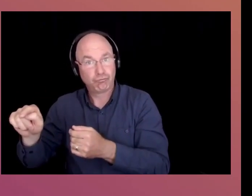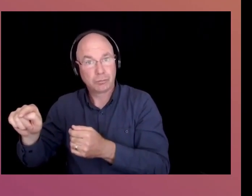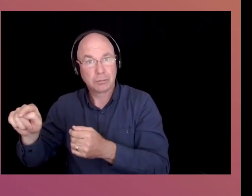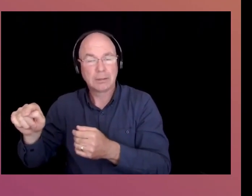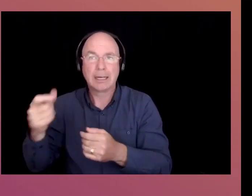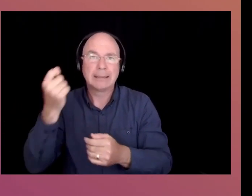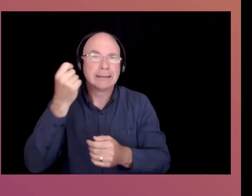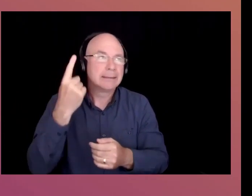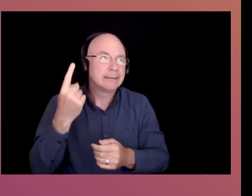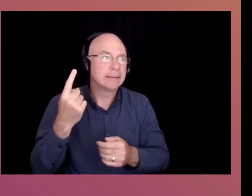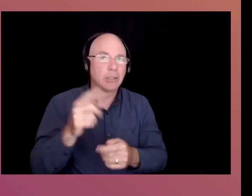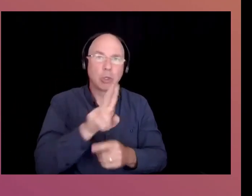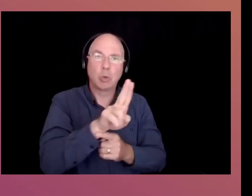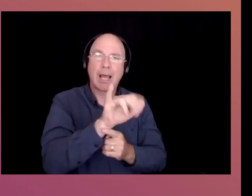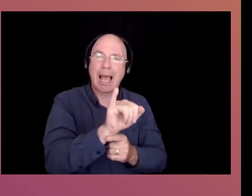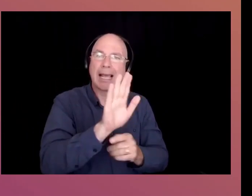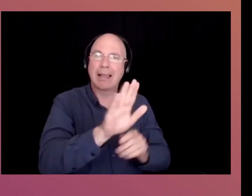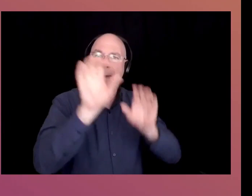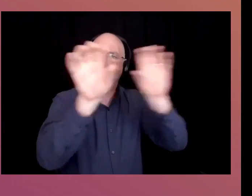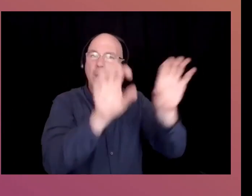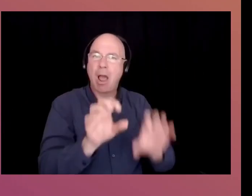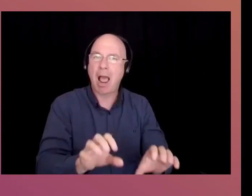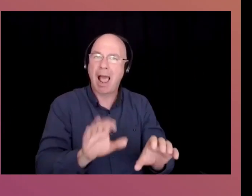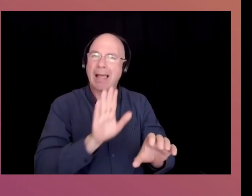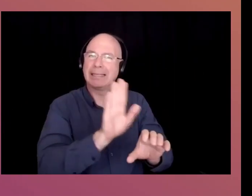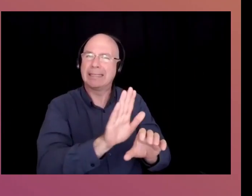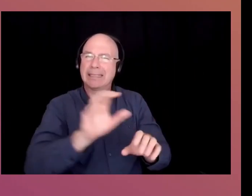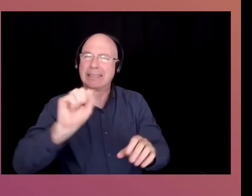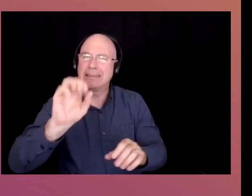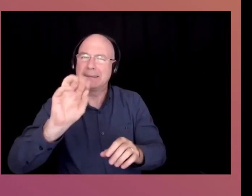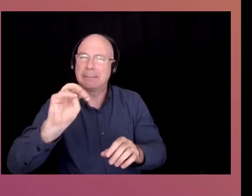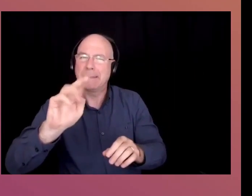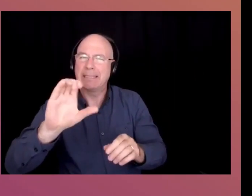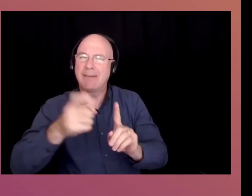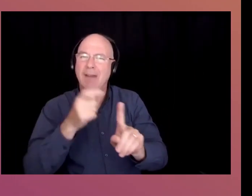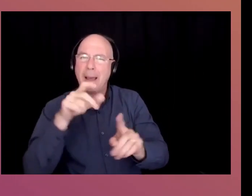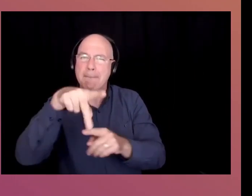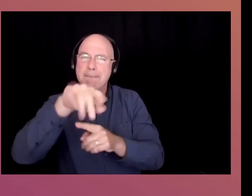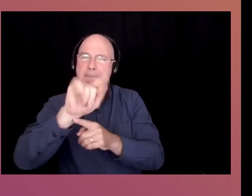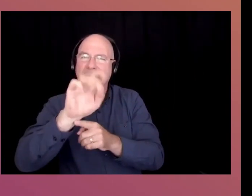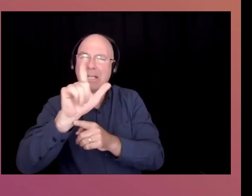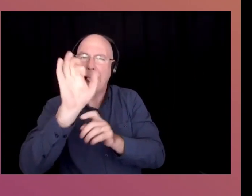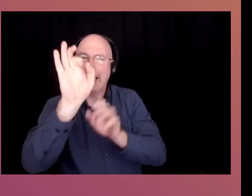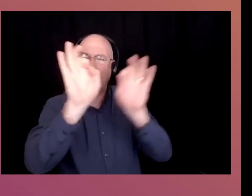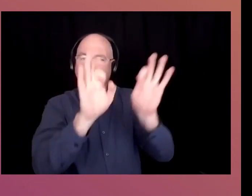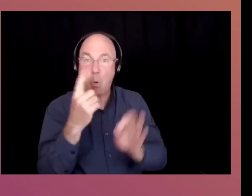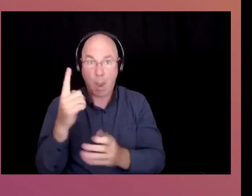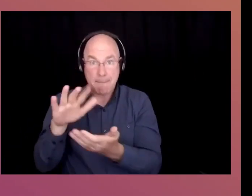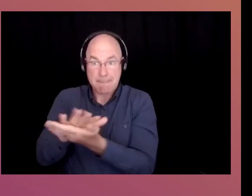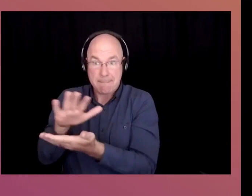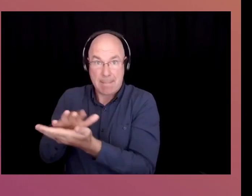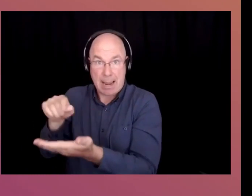of UI components from the screen pixels. One such paper got the Best Paper Award from